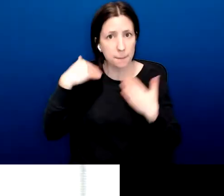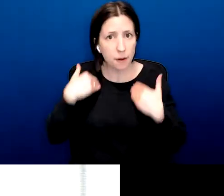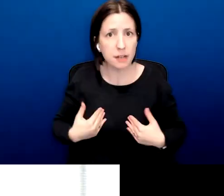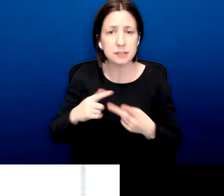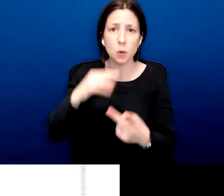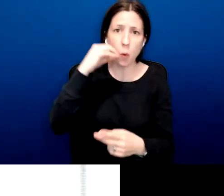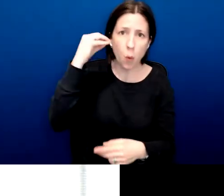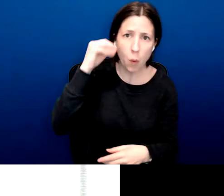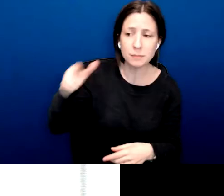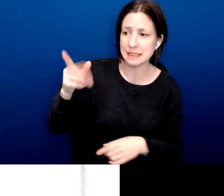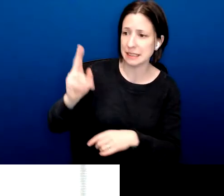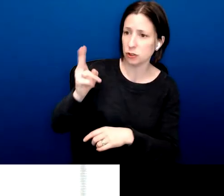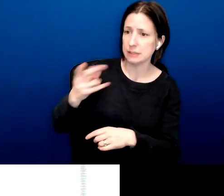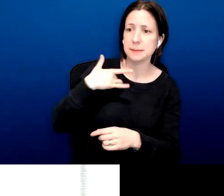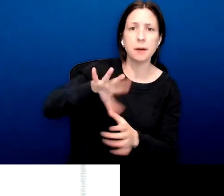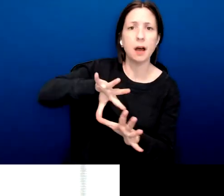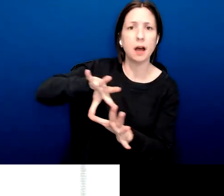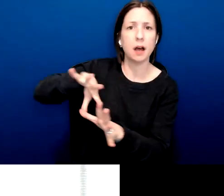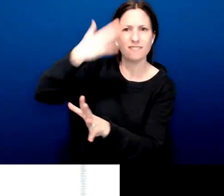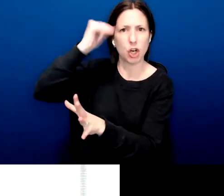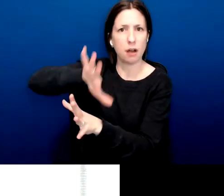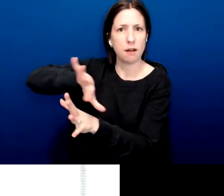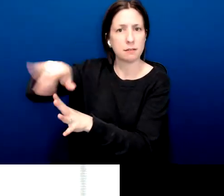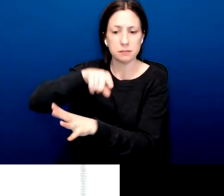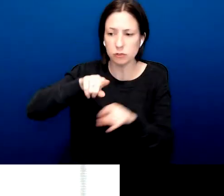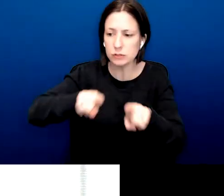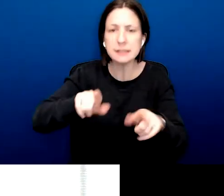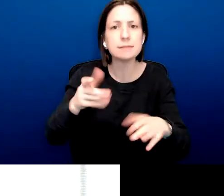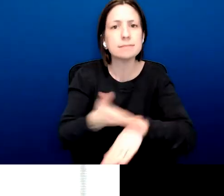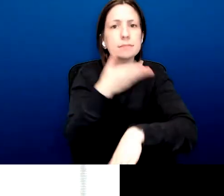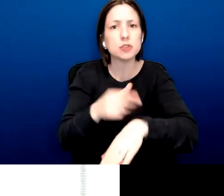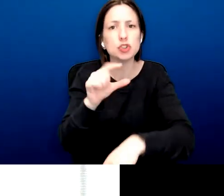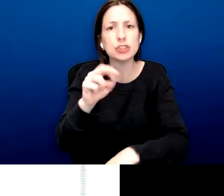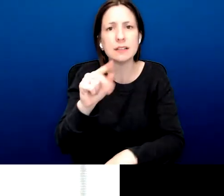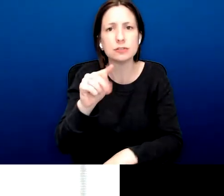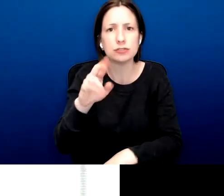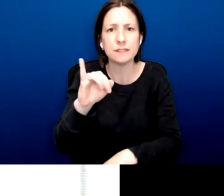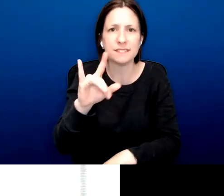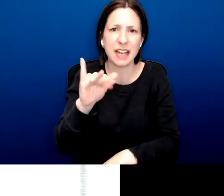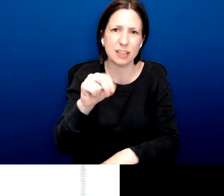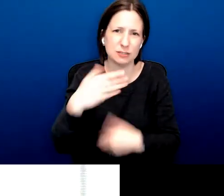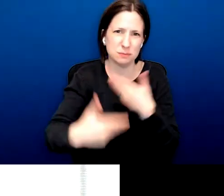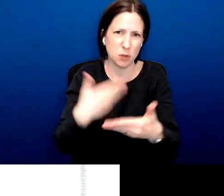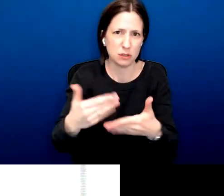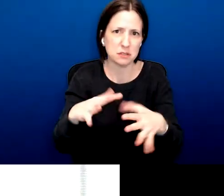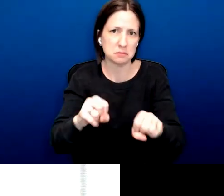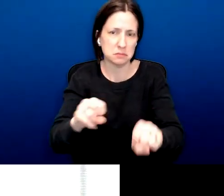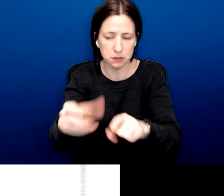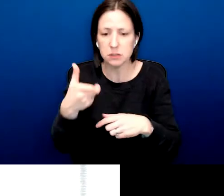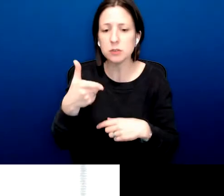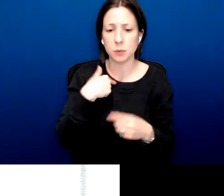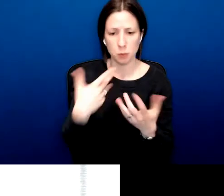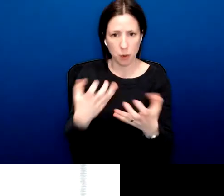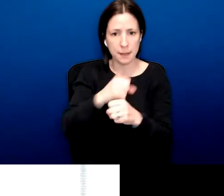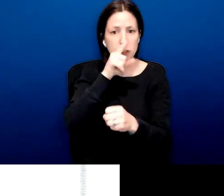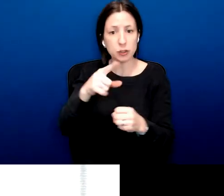in gentrification efforts. This text has become the basis of both protest and collective dreaming to reassure the presence of Black people